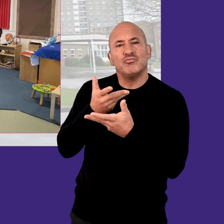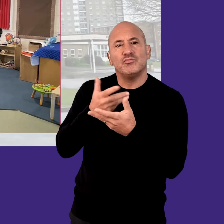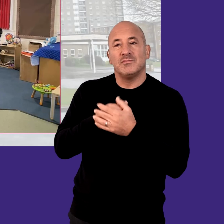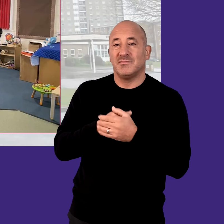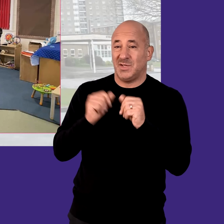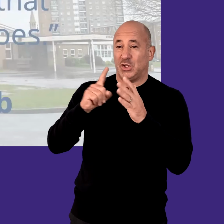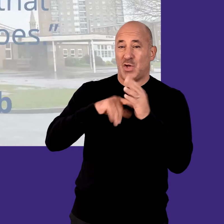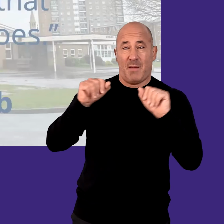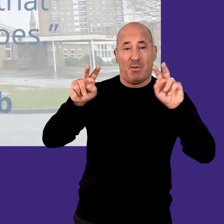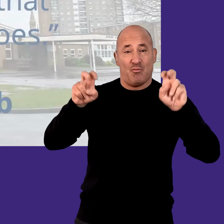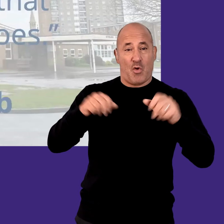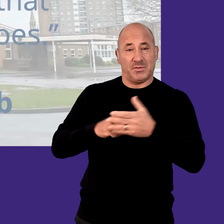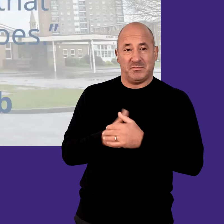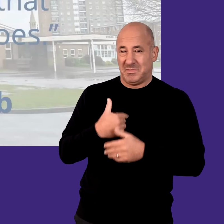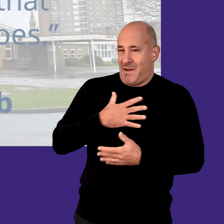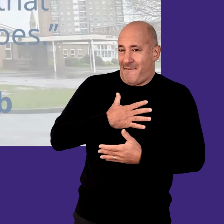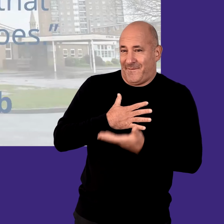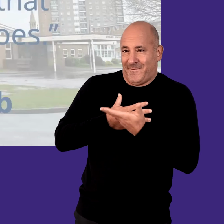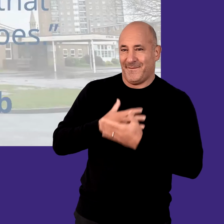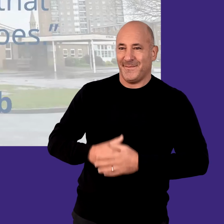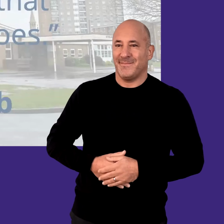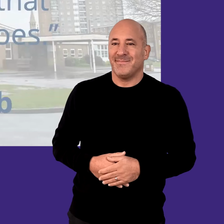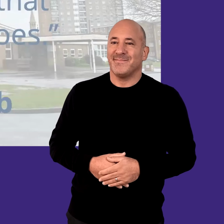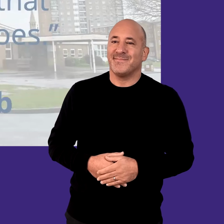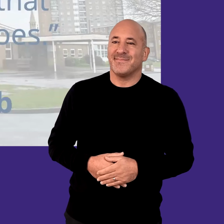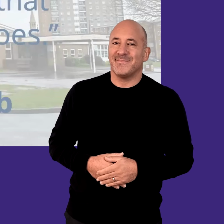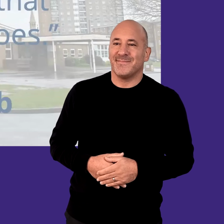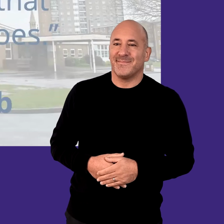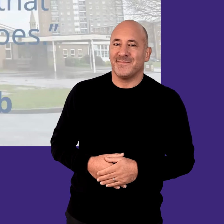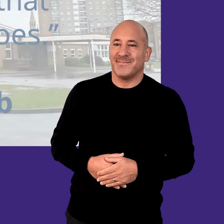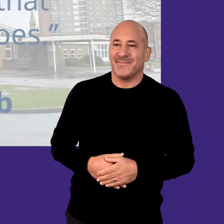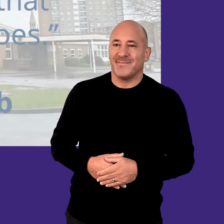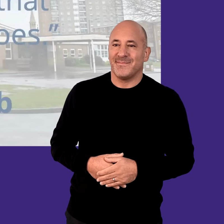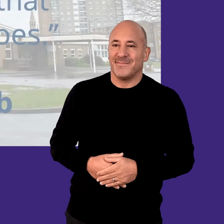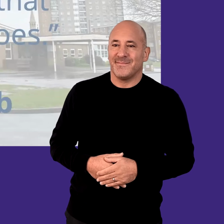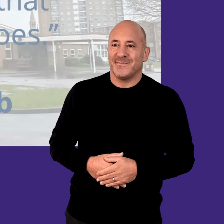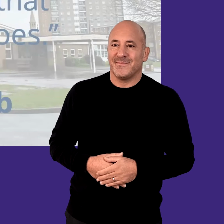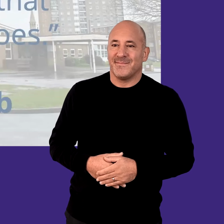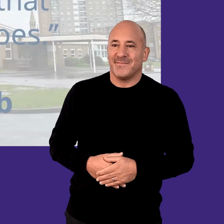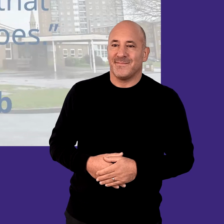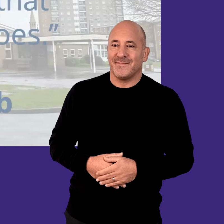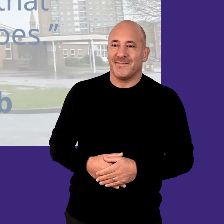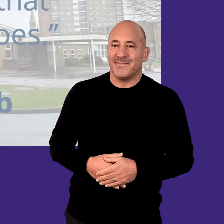estate. This is a little quote by Jamie I particularly love.